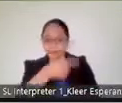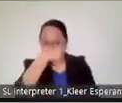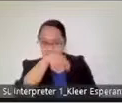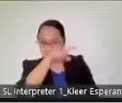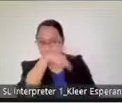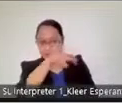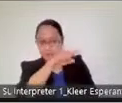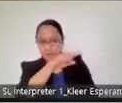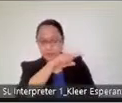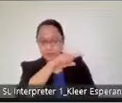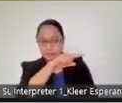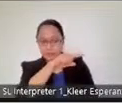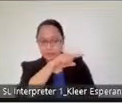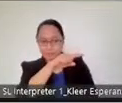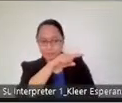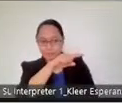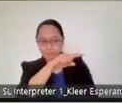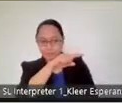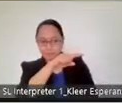indaulwan